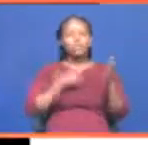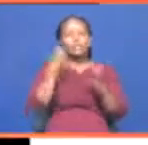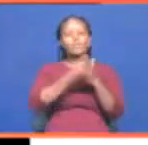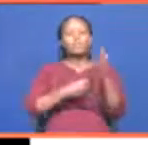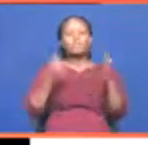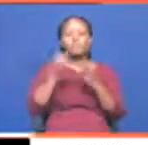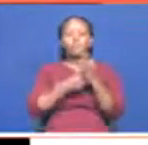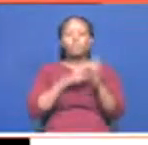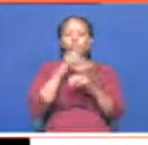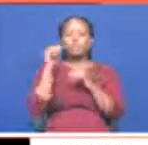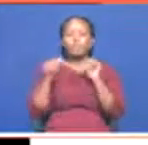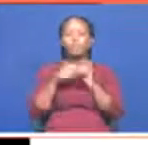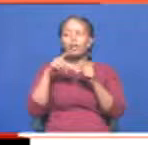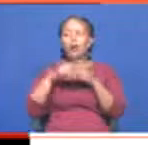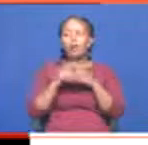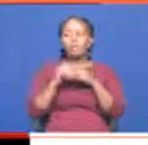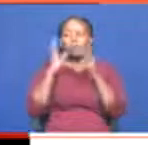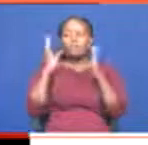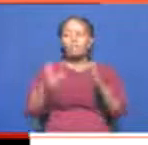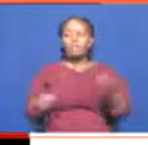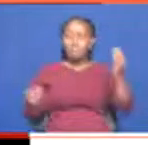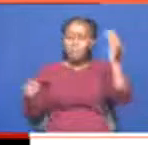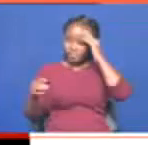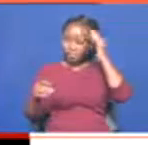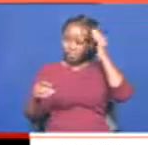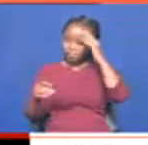engineering education in Kenya.